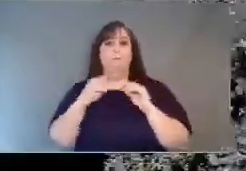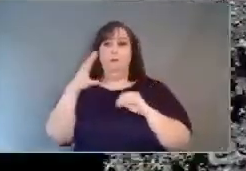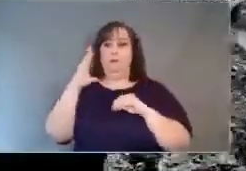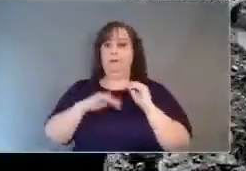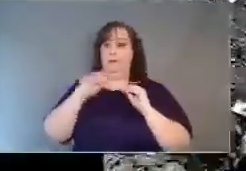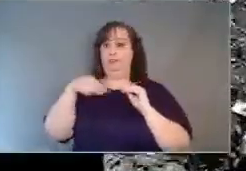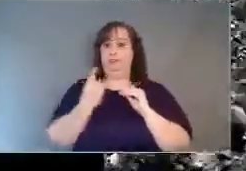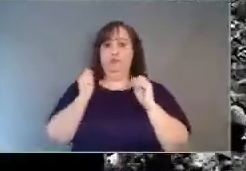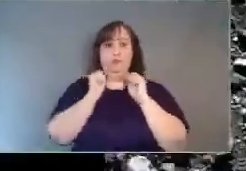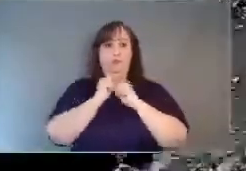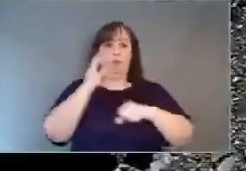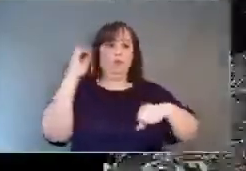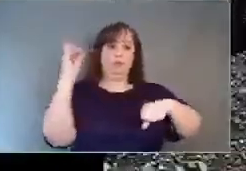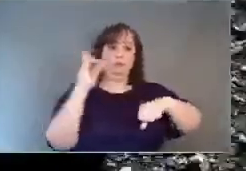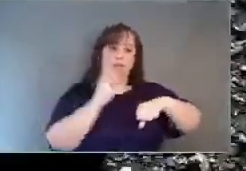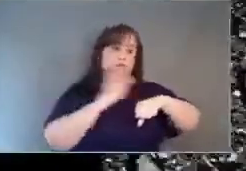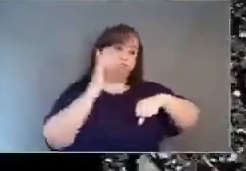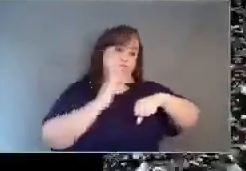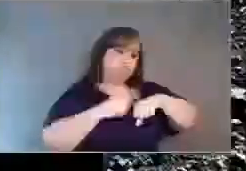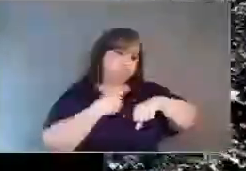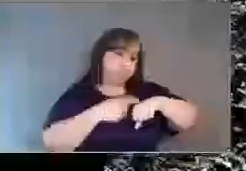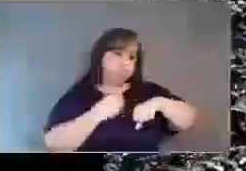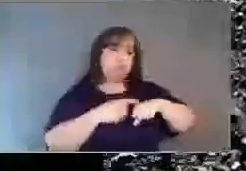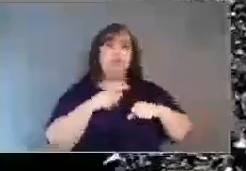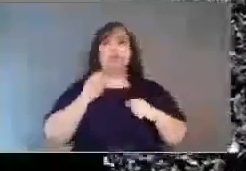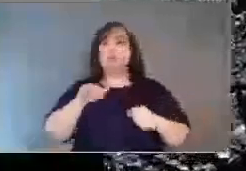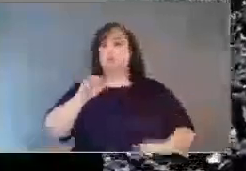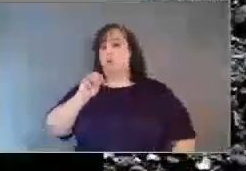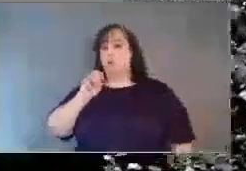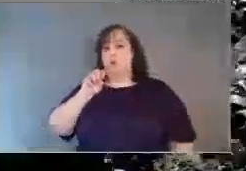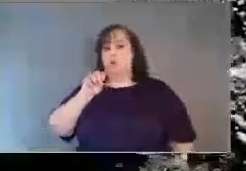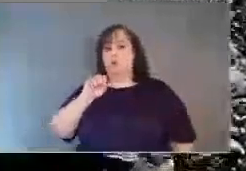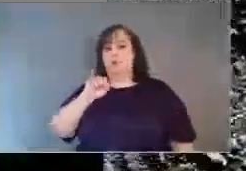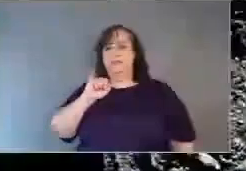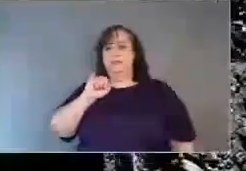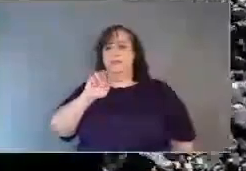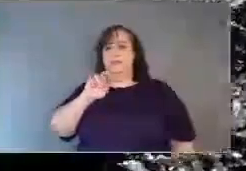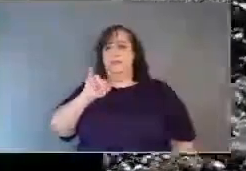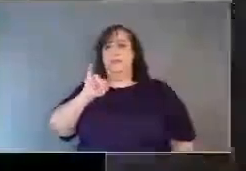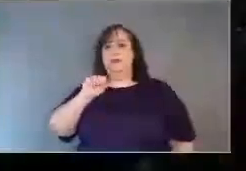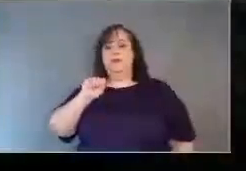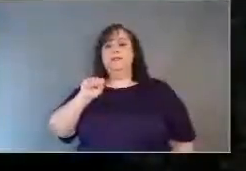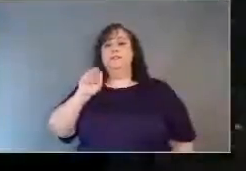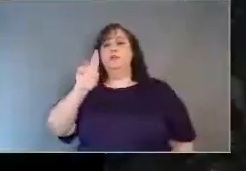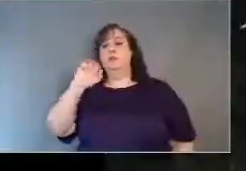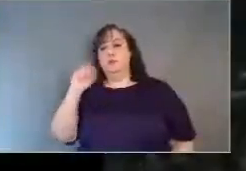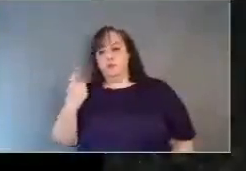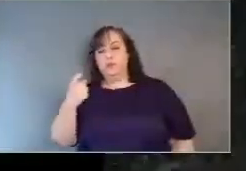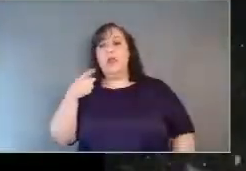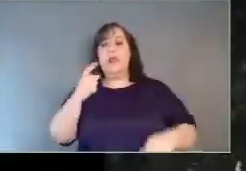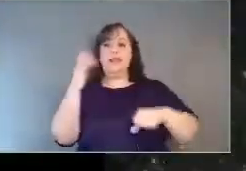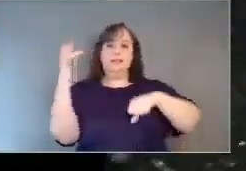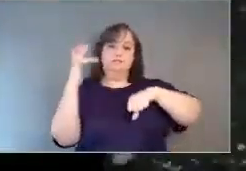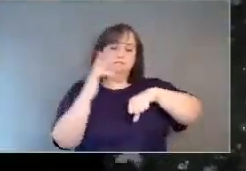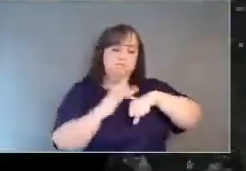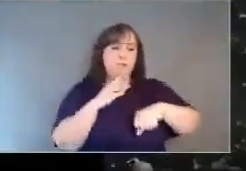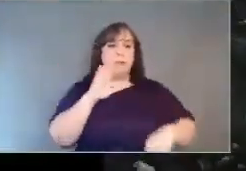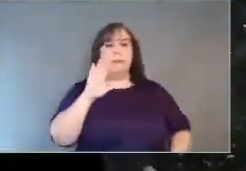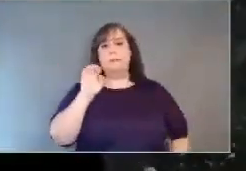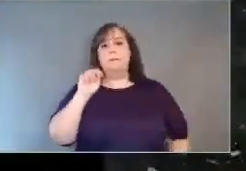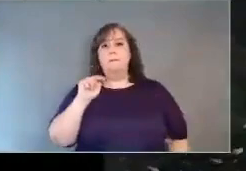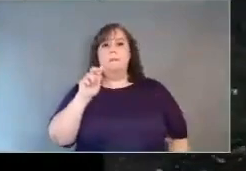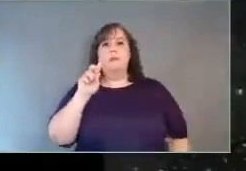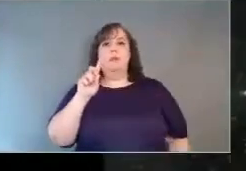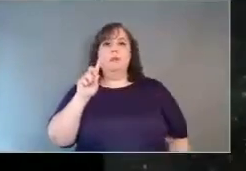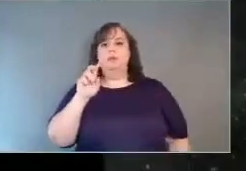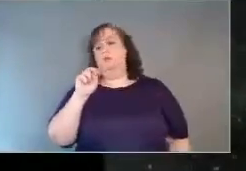is NASA's first asteroid sample return mission, and last year it grabbed a sample from the surface of asteroid Bennu. You can see how wild